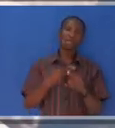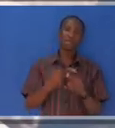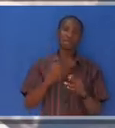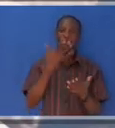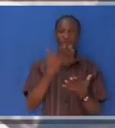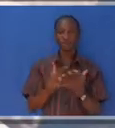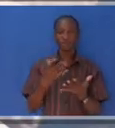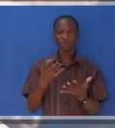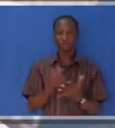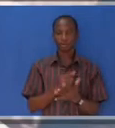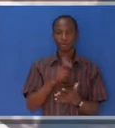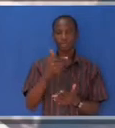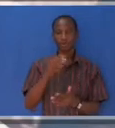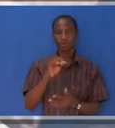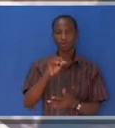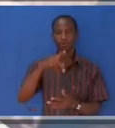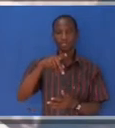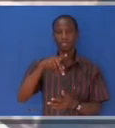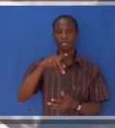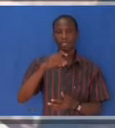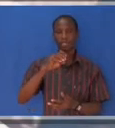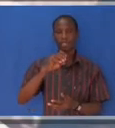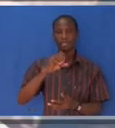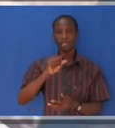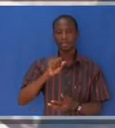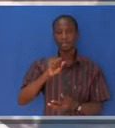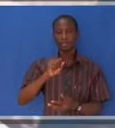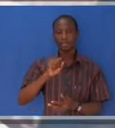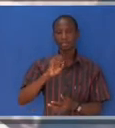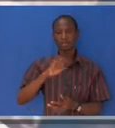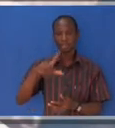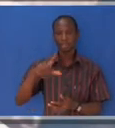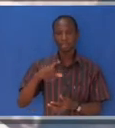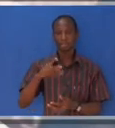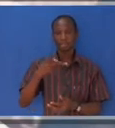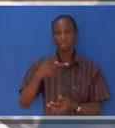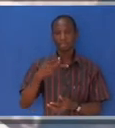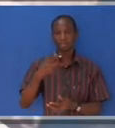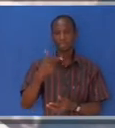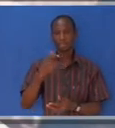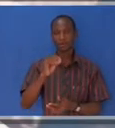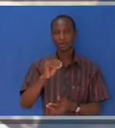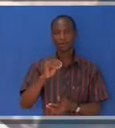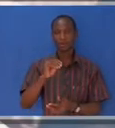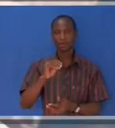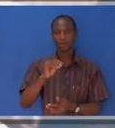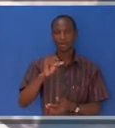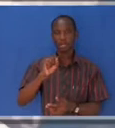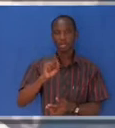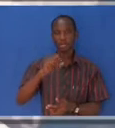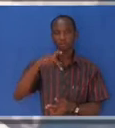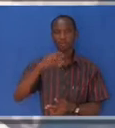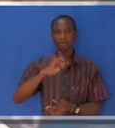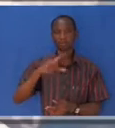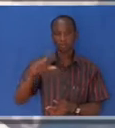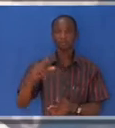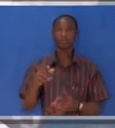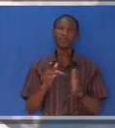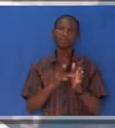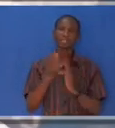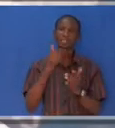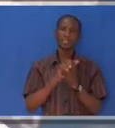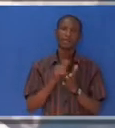teach all nations. We should make disciples of all nations and baptize them in the name of the